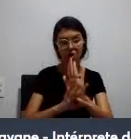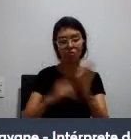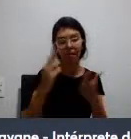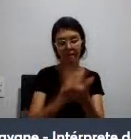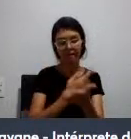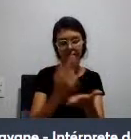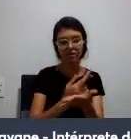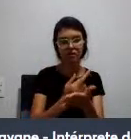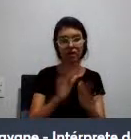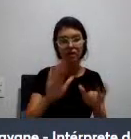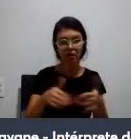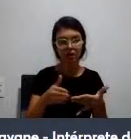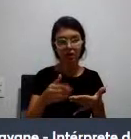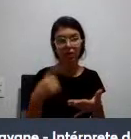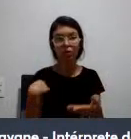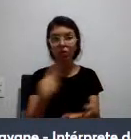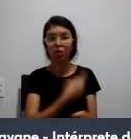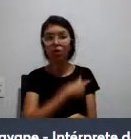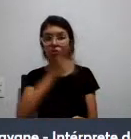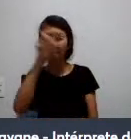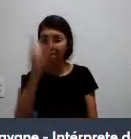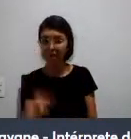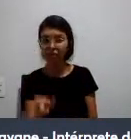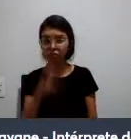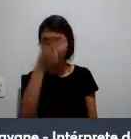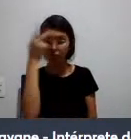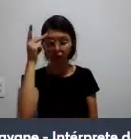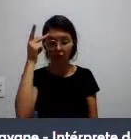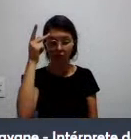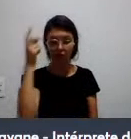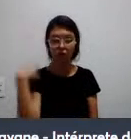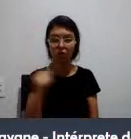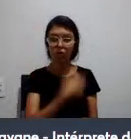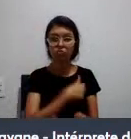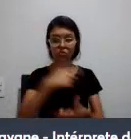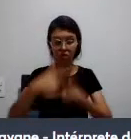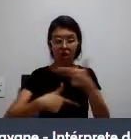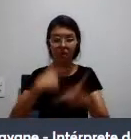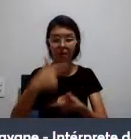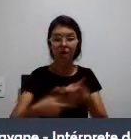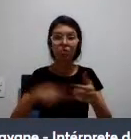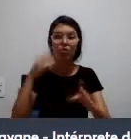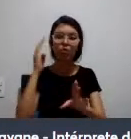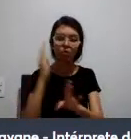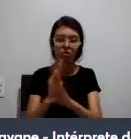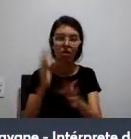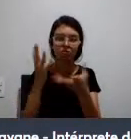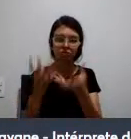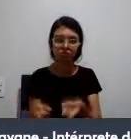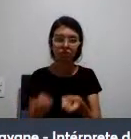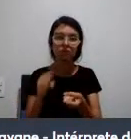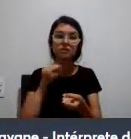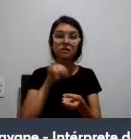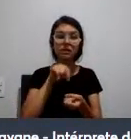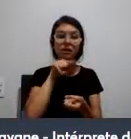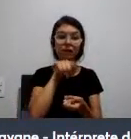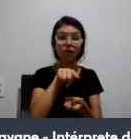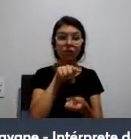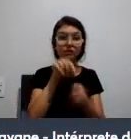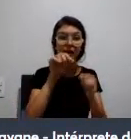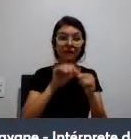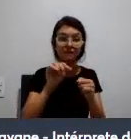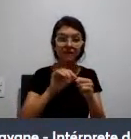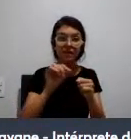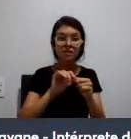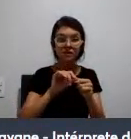editores são pessoas, e seus trabalhos encontrarão uma recepção se você fizer ser